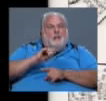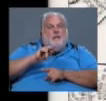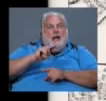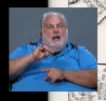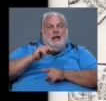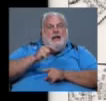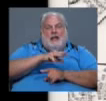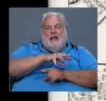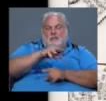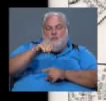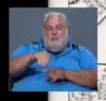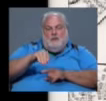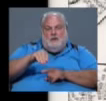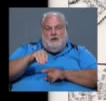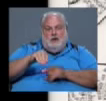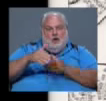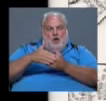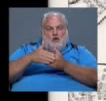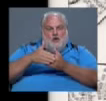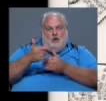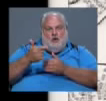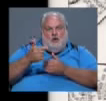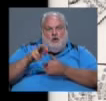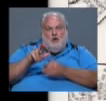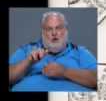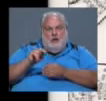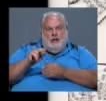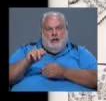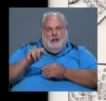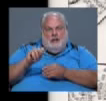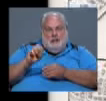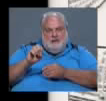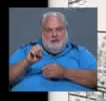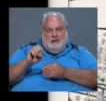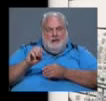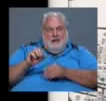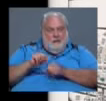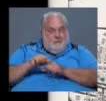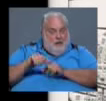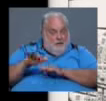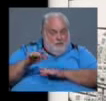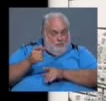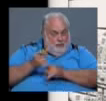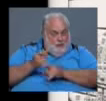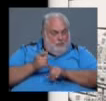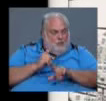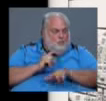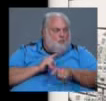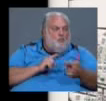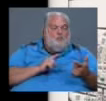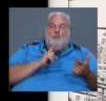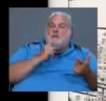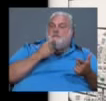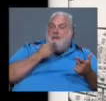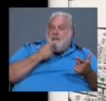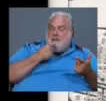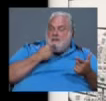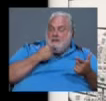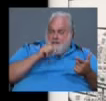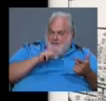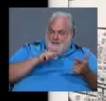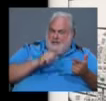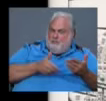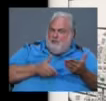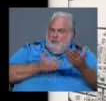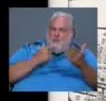in Granite Mountain, isn't it? that is, but they're also, as you can see, that proposed track 6, that's proposed for open